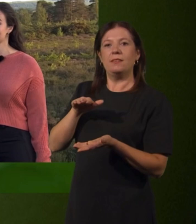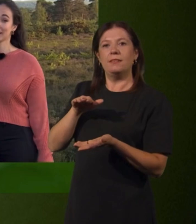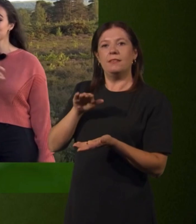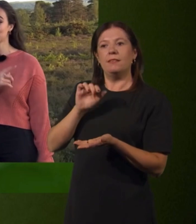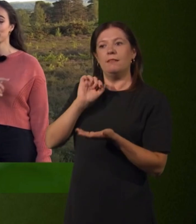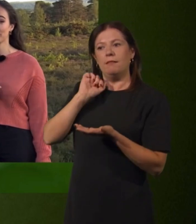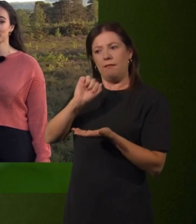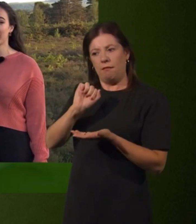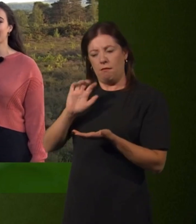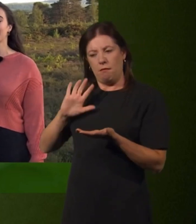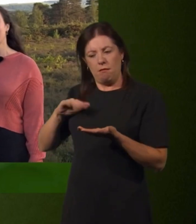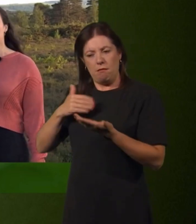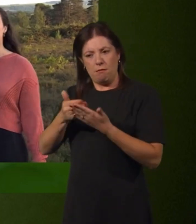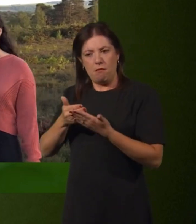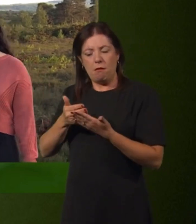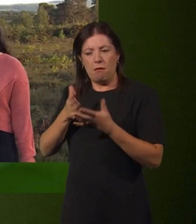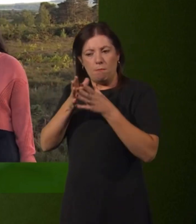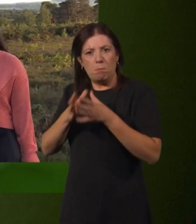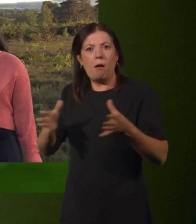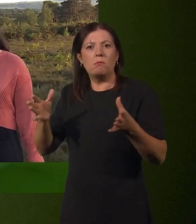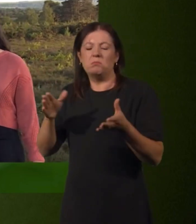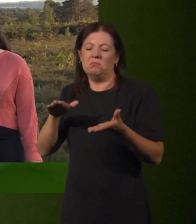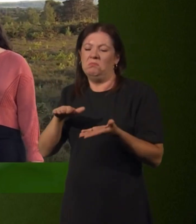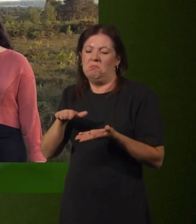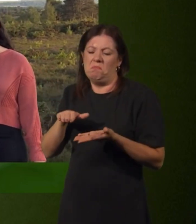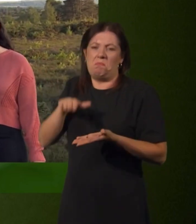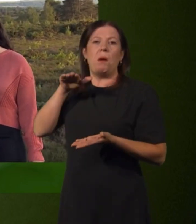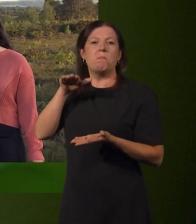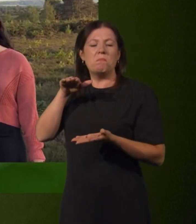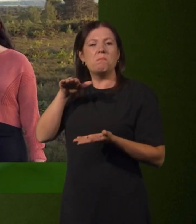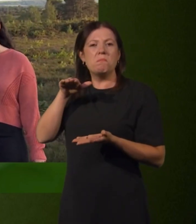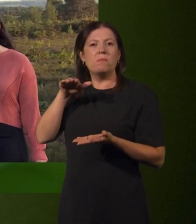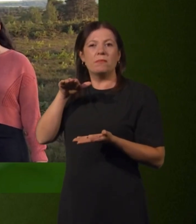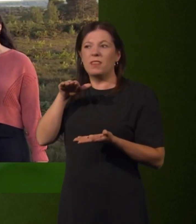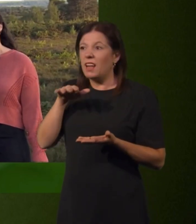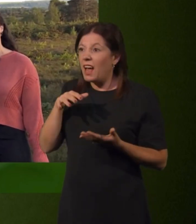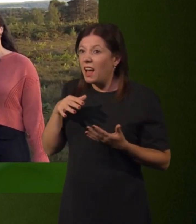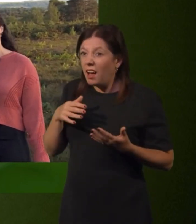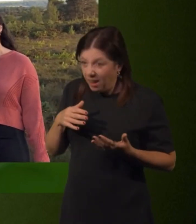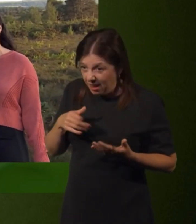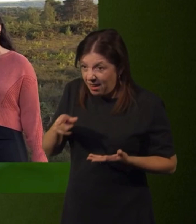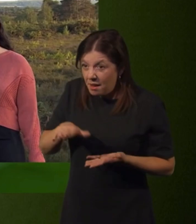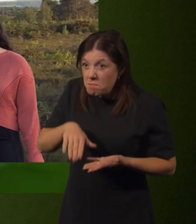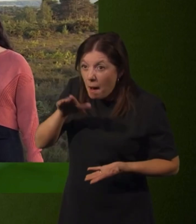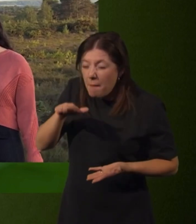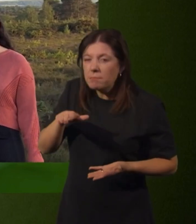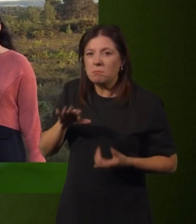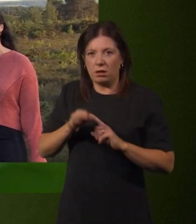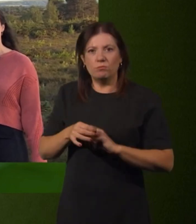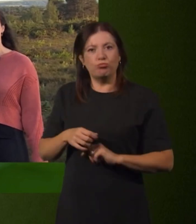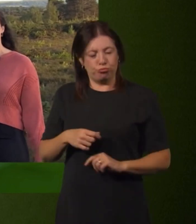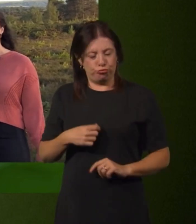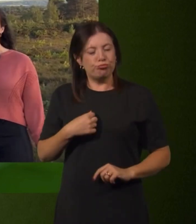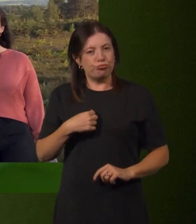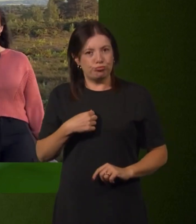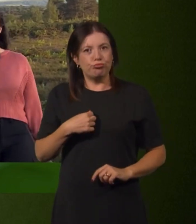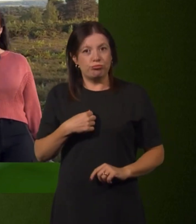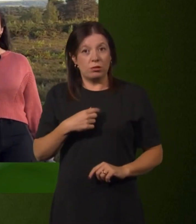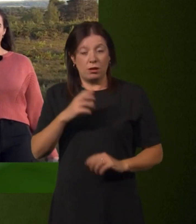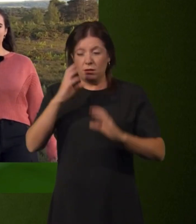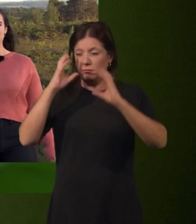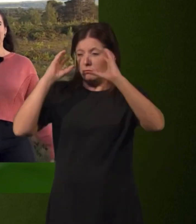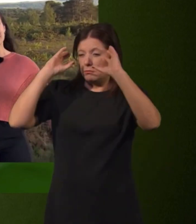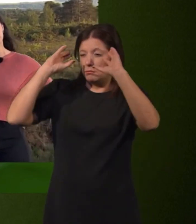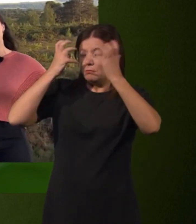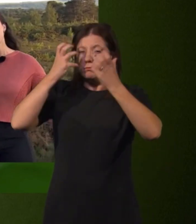and their success story, I should add, I'd bump it up to a solid 8. An 8? Solid 8. Yeah, it's a solid 8 for me. That gorgeous red